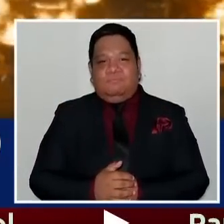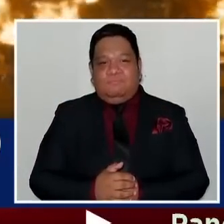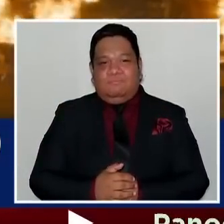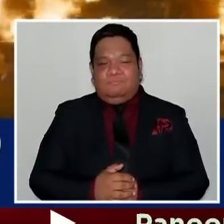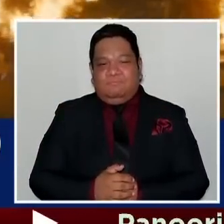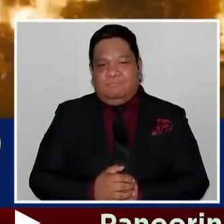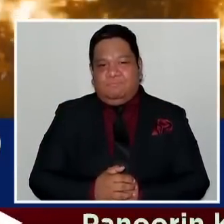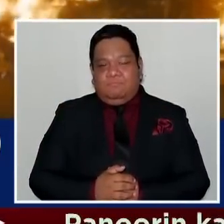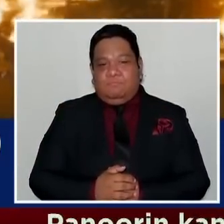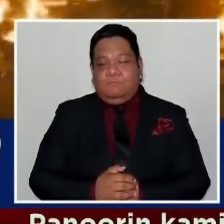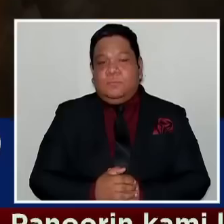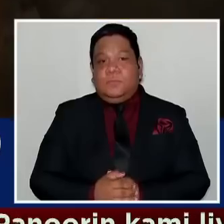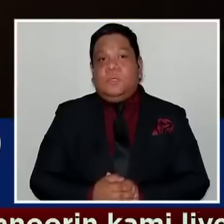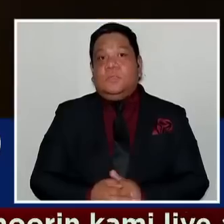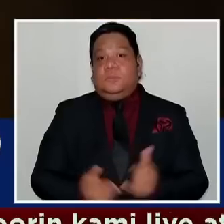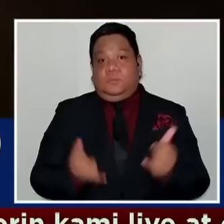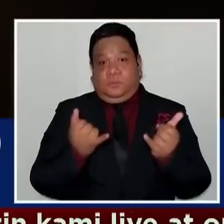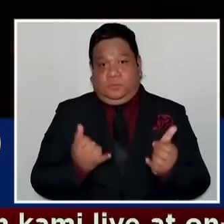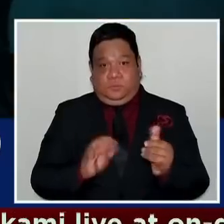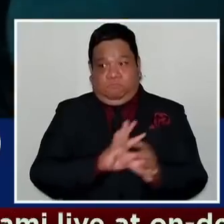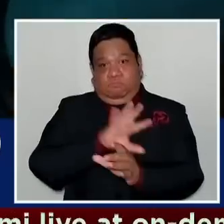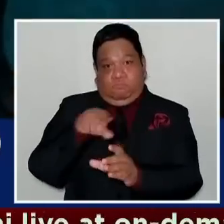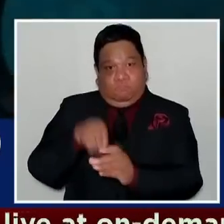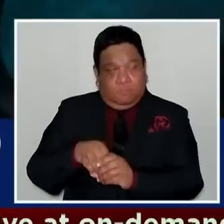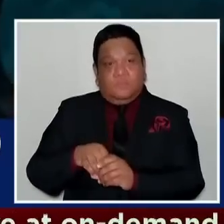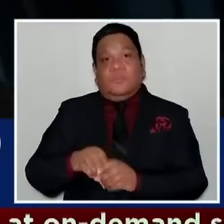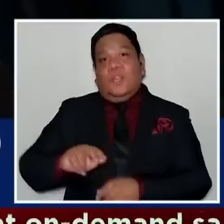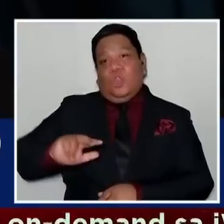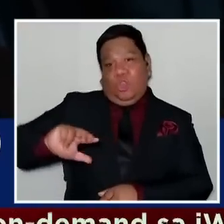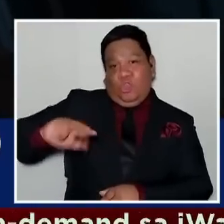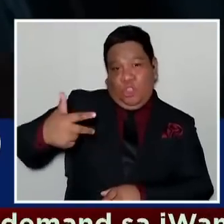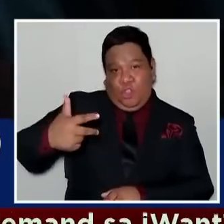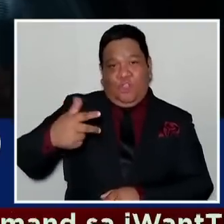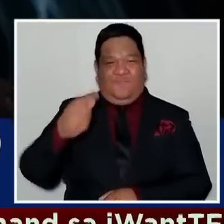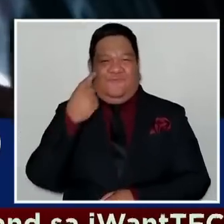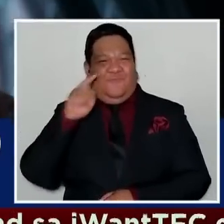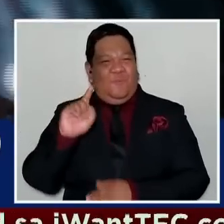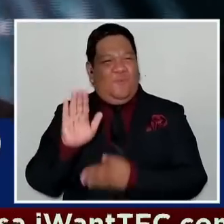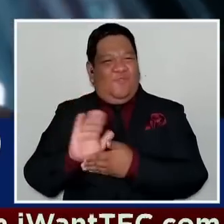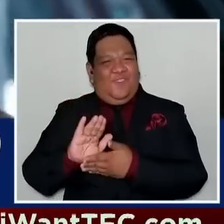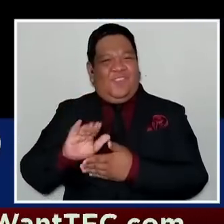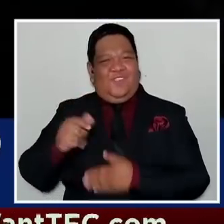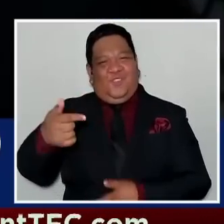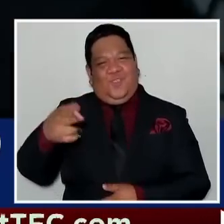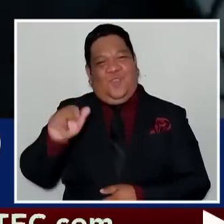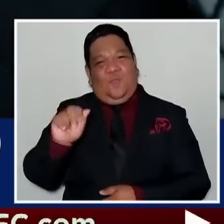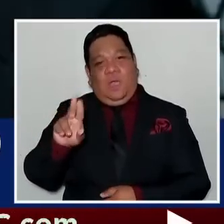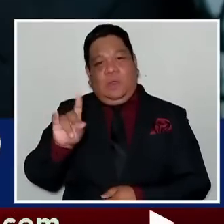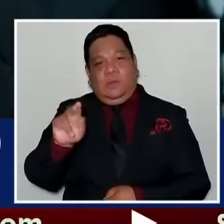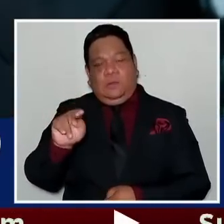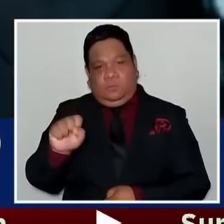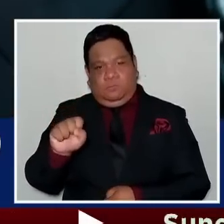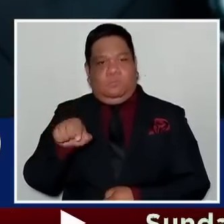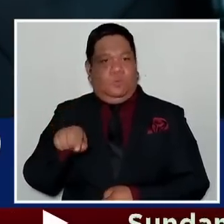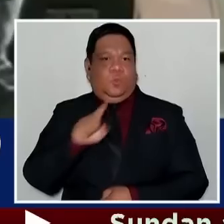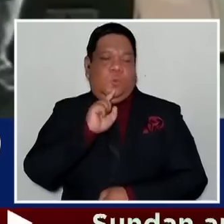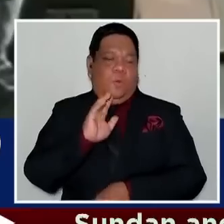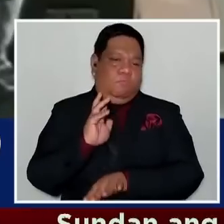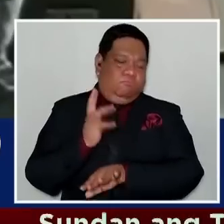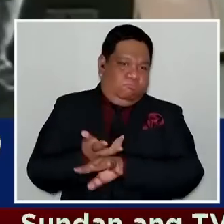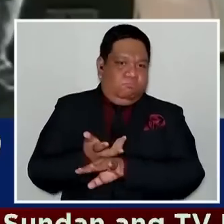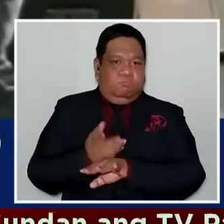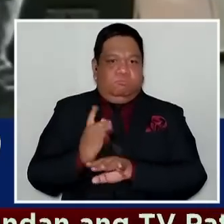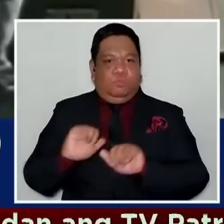Muling mapapanood ang aktor sa Guardians of the Galaxy Volume 3 kung saan nahaharap ang karakter sa kanyang pinakamahirap na pagsubok. How